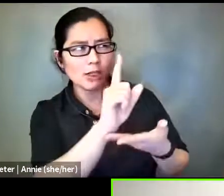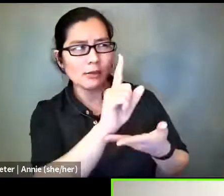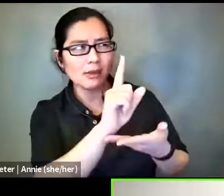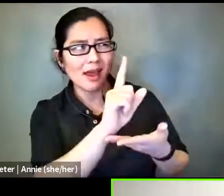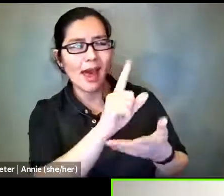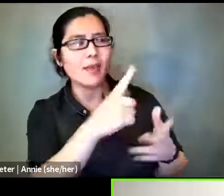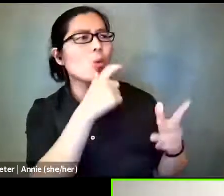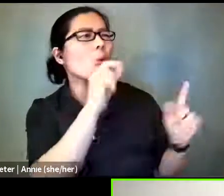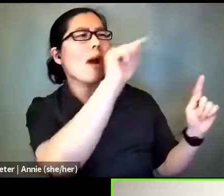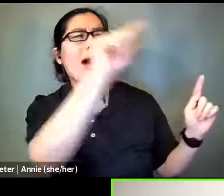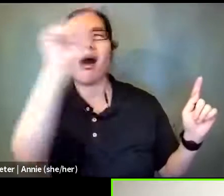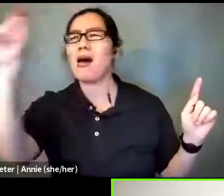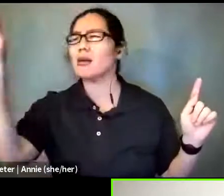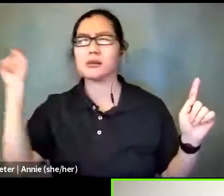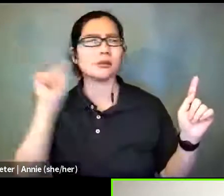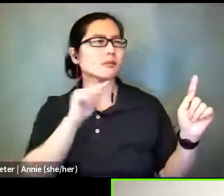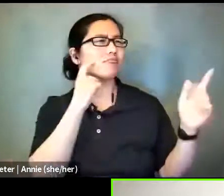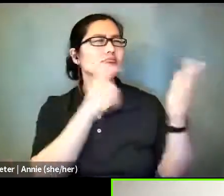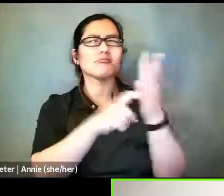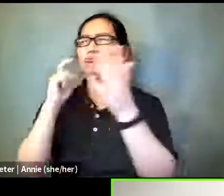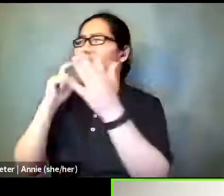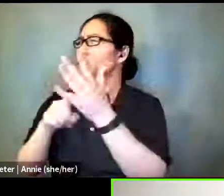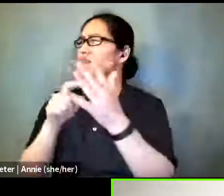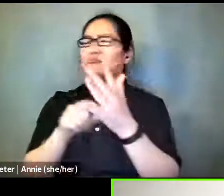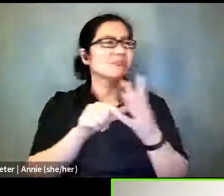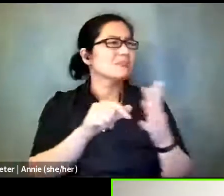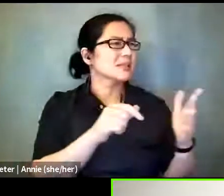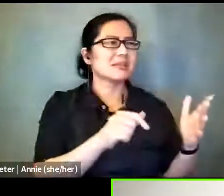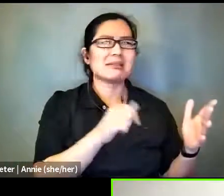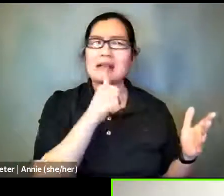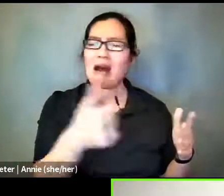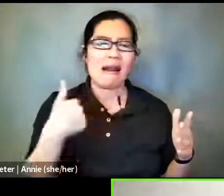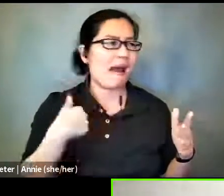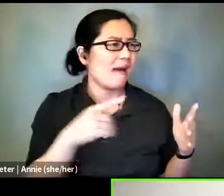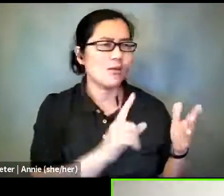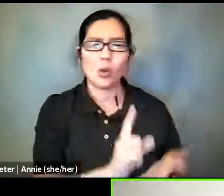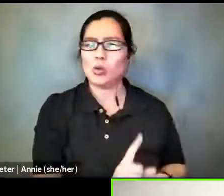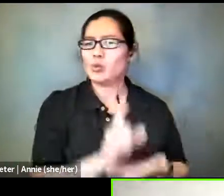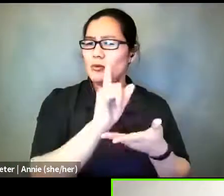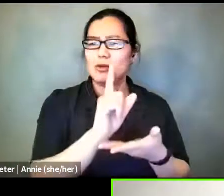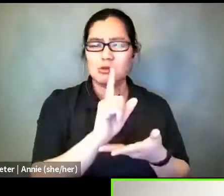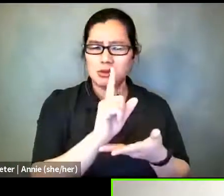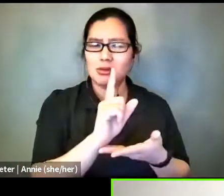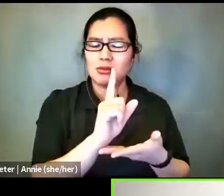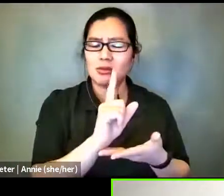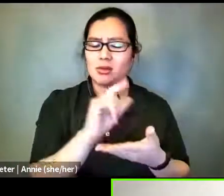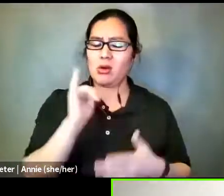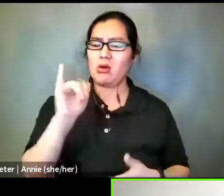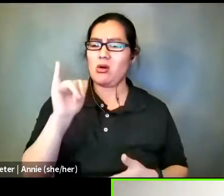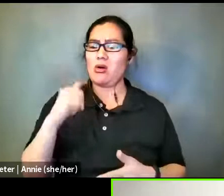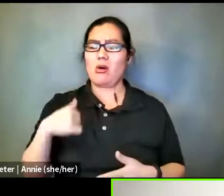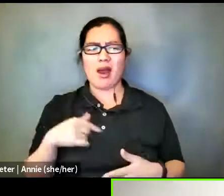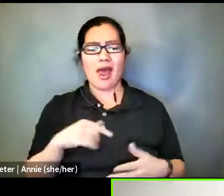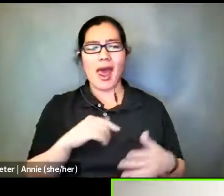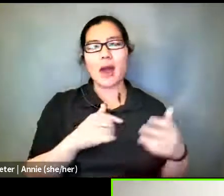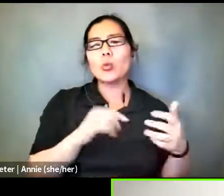this is not a space. This is a space where I need to demand more, and I need to demand more on